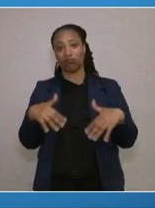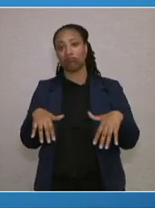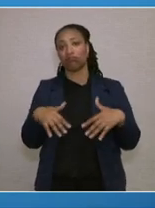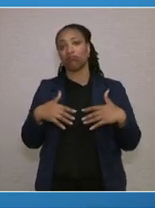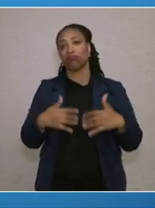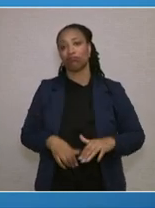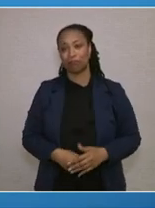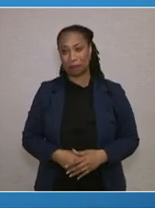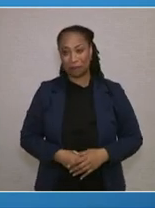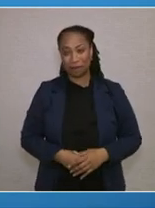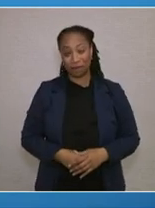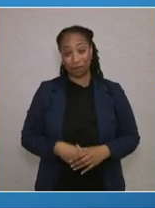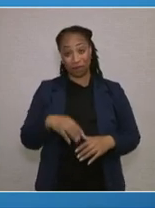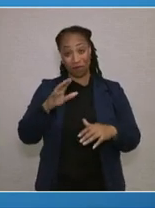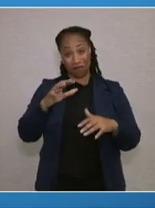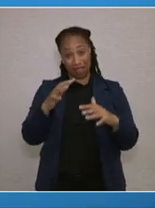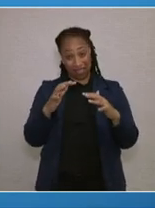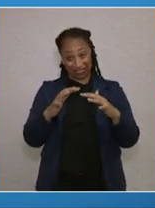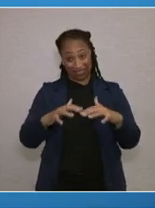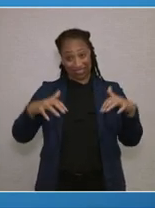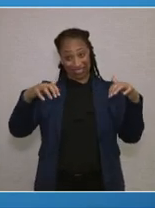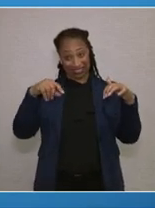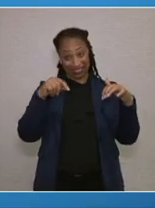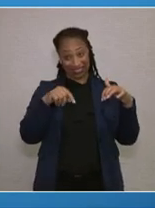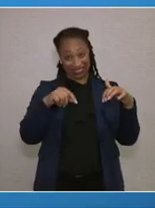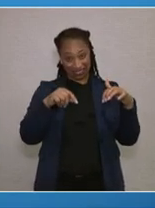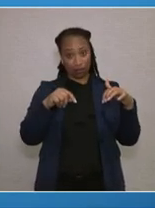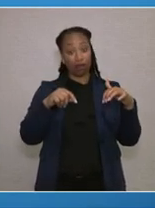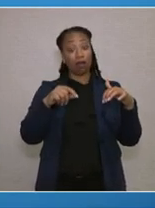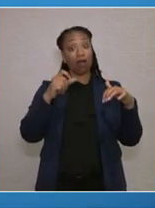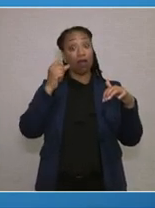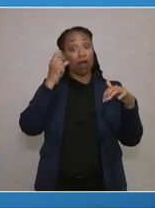of the year and host the Super Bowl.